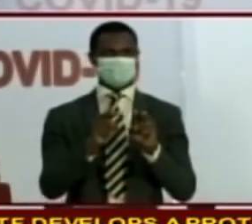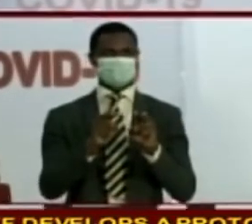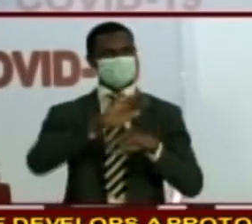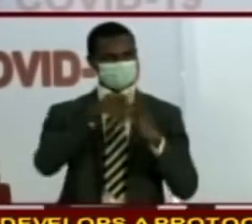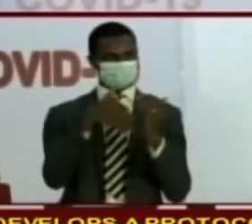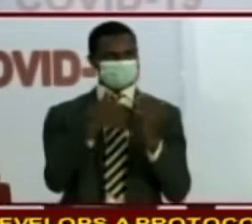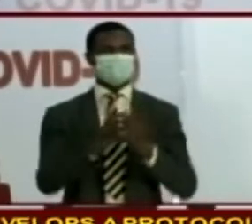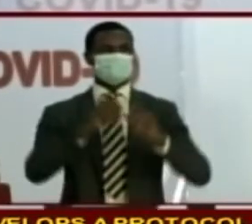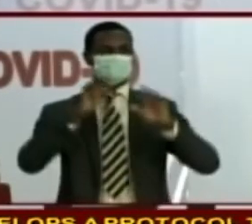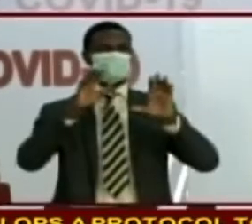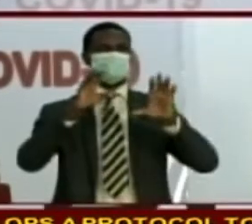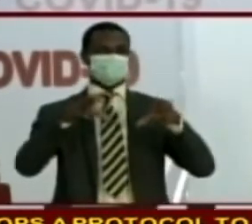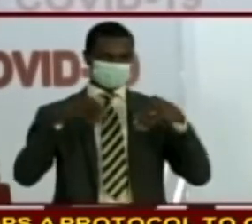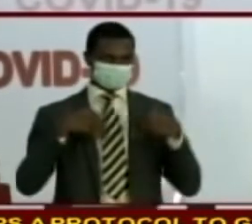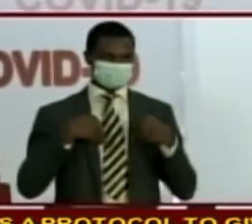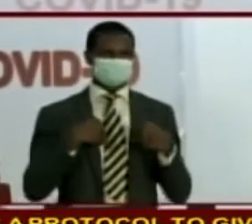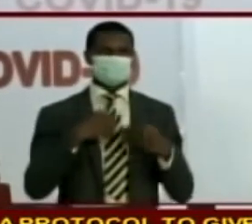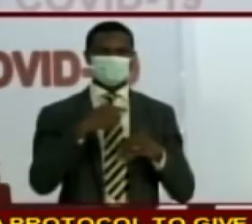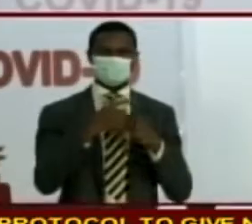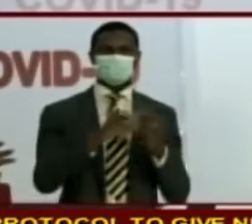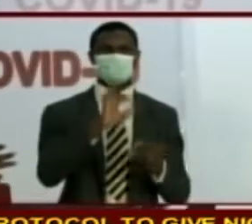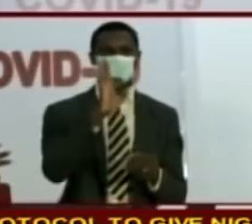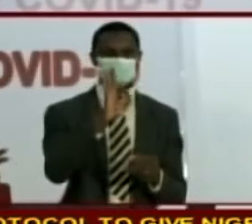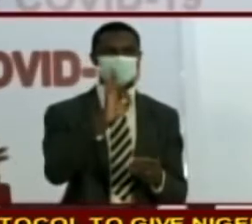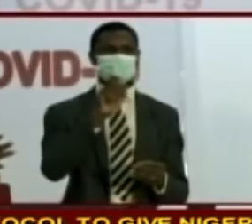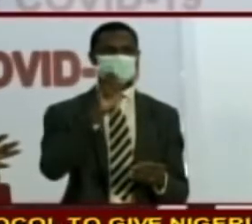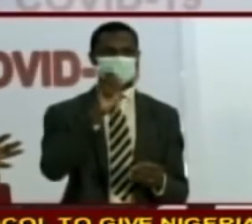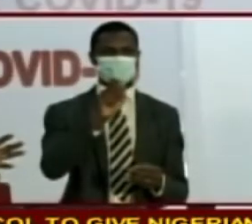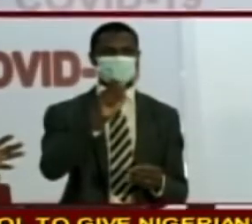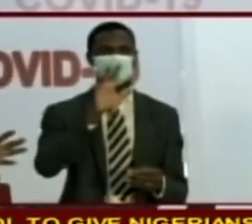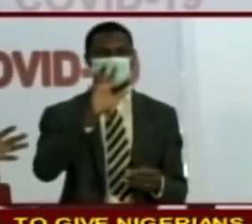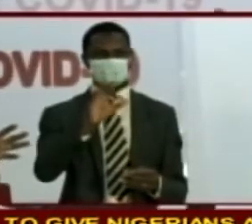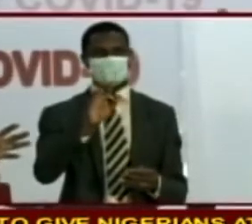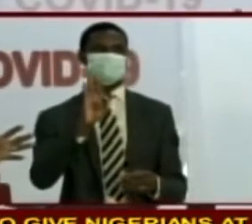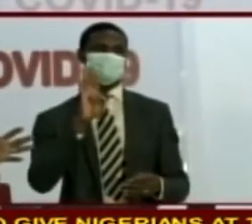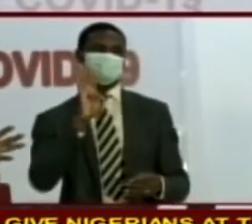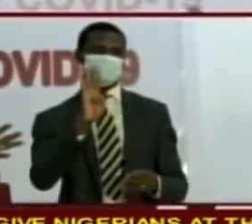about 13.9 billion naira to deal with